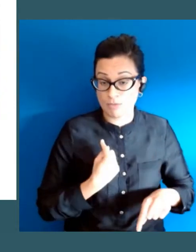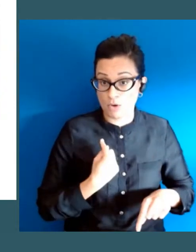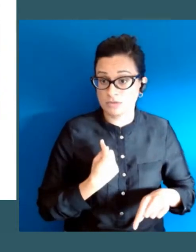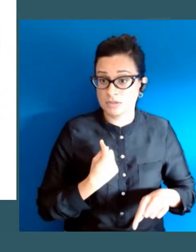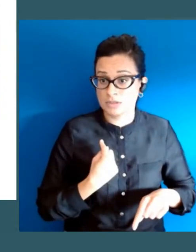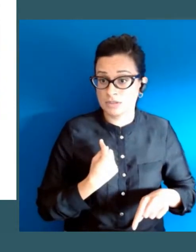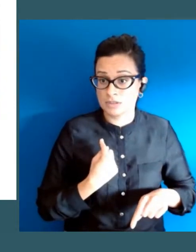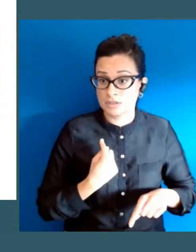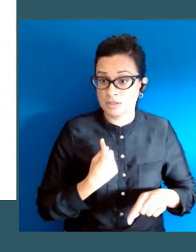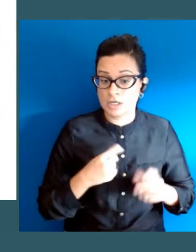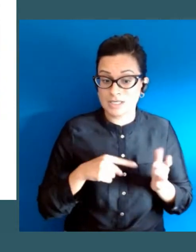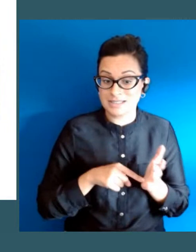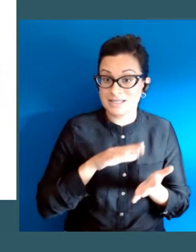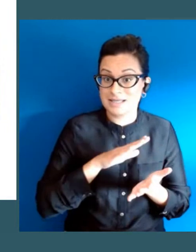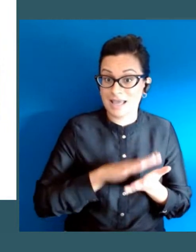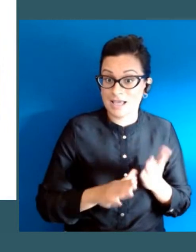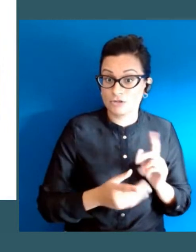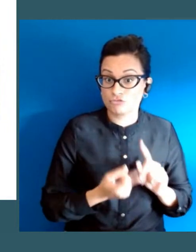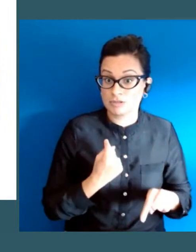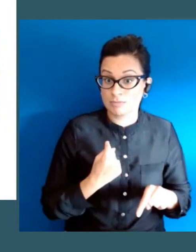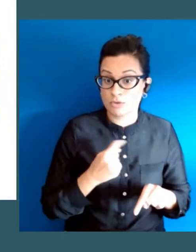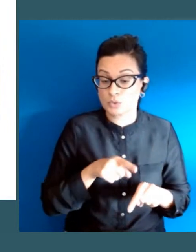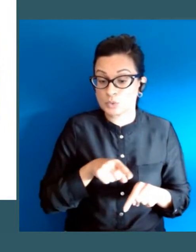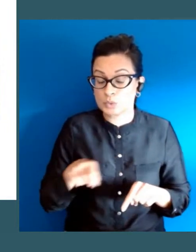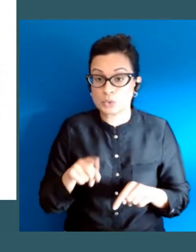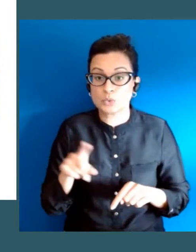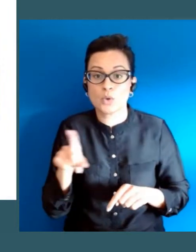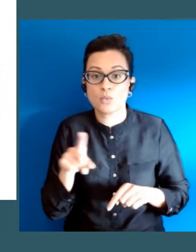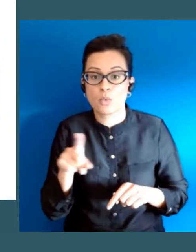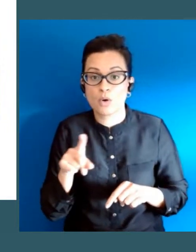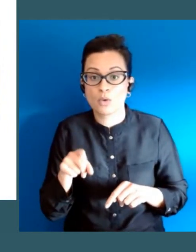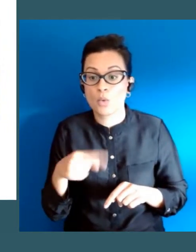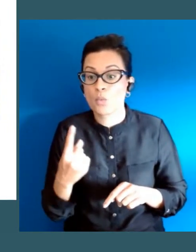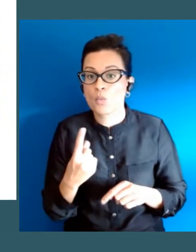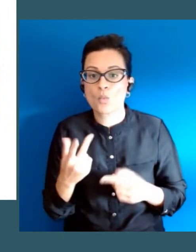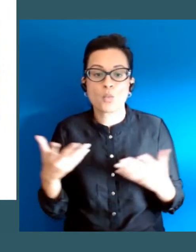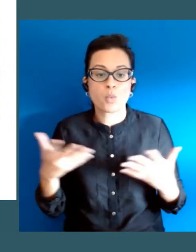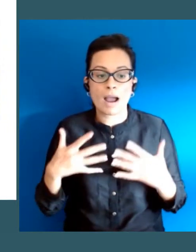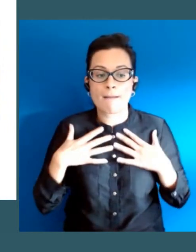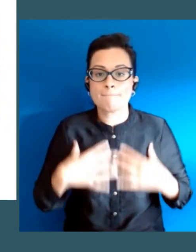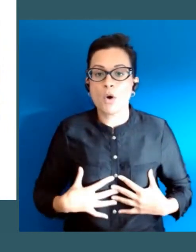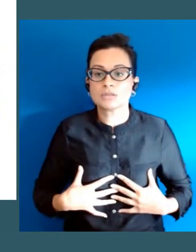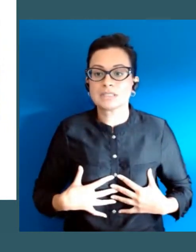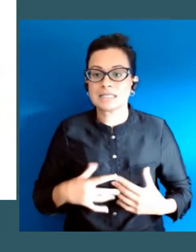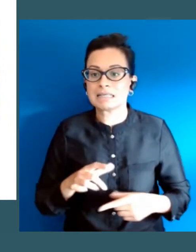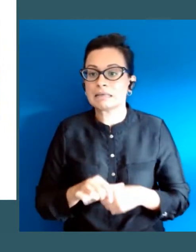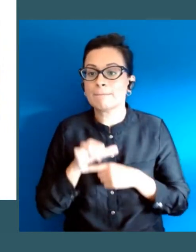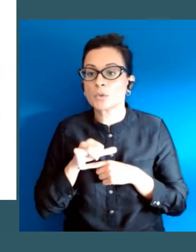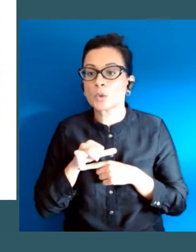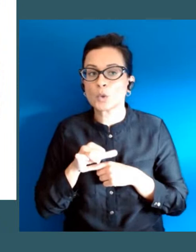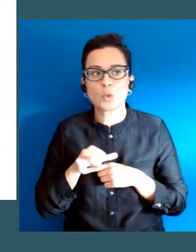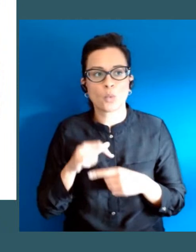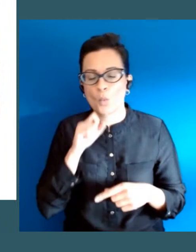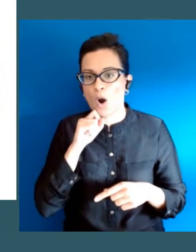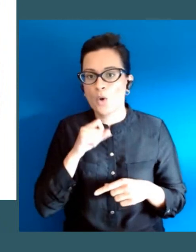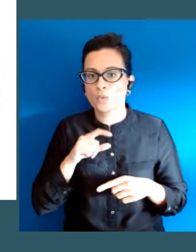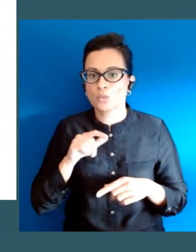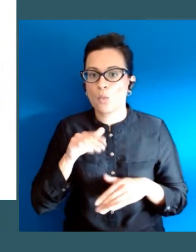TH response to one where the body doesn't, the immune system doesn't overreact to something